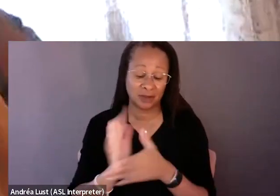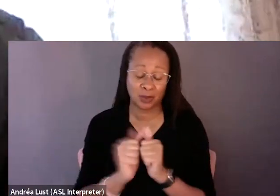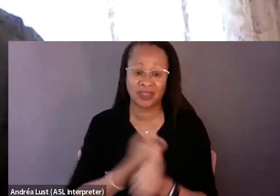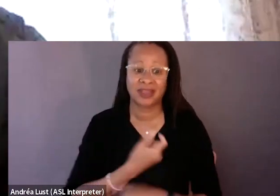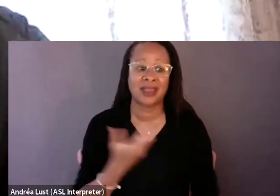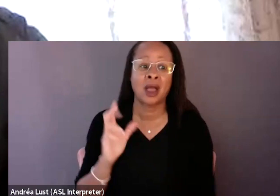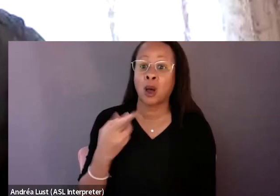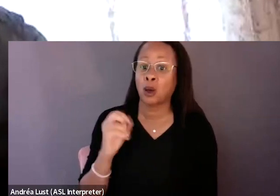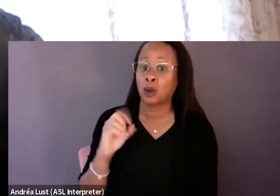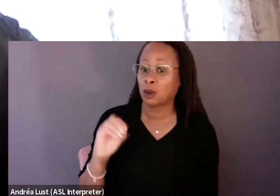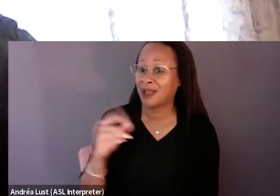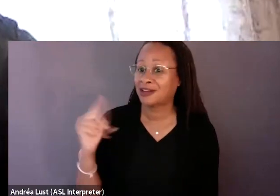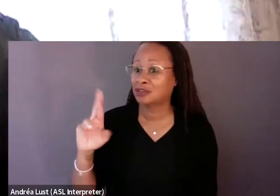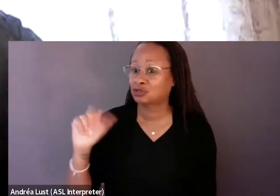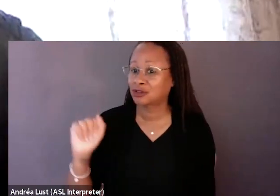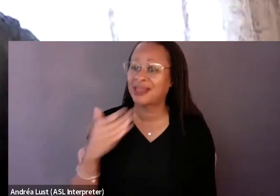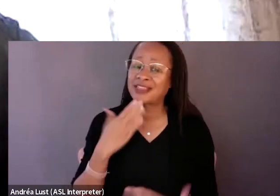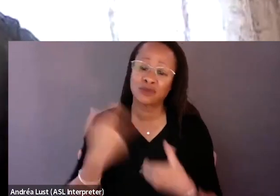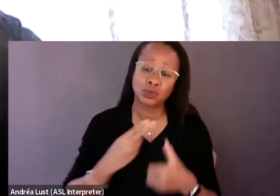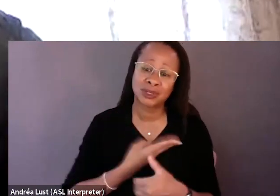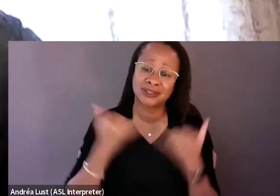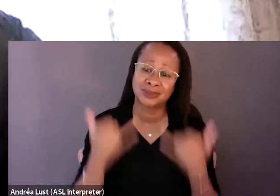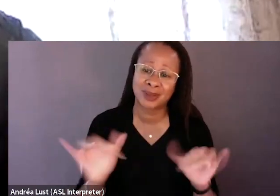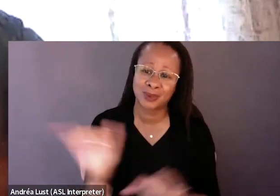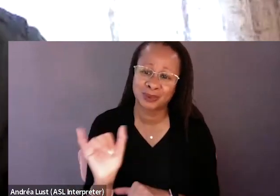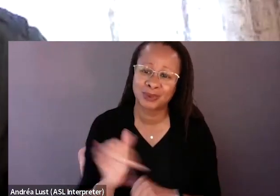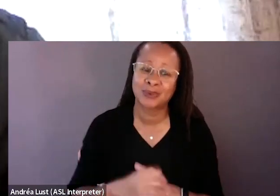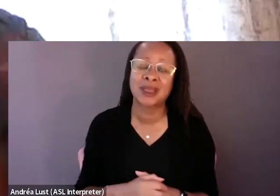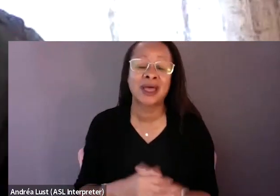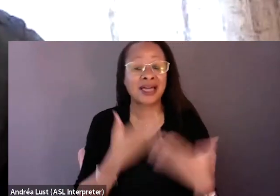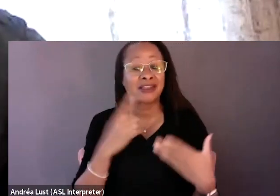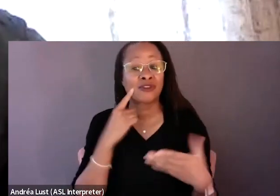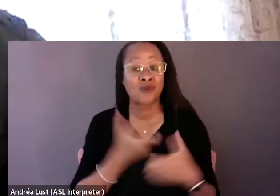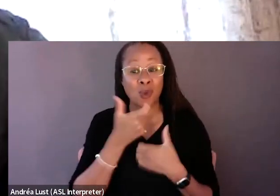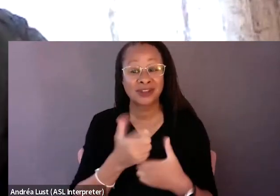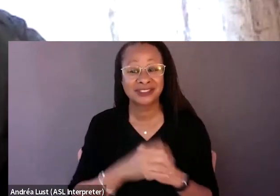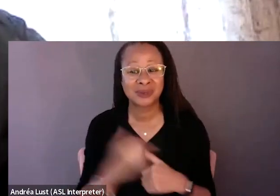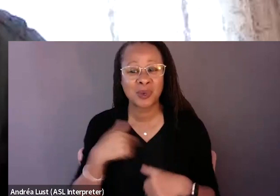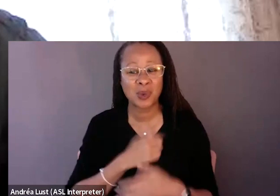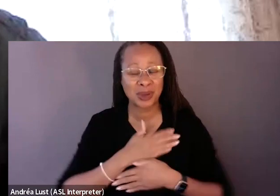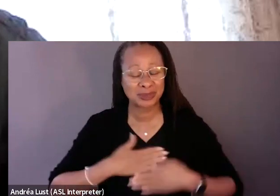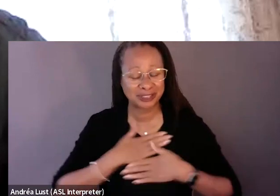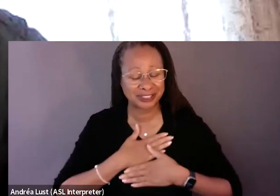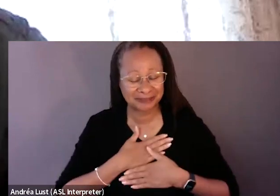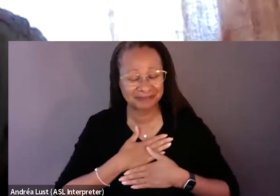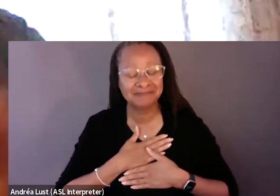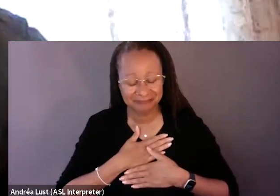Andrea, thank you for joining us today as well. And thank you for watching. We appreciate and